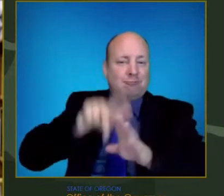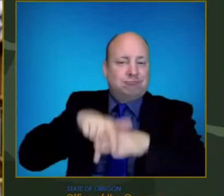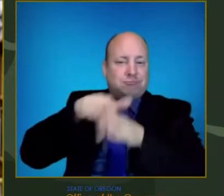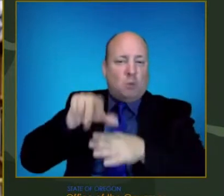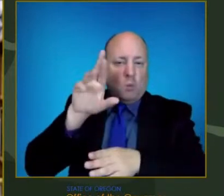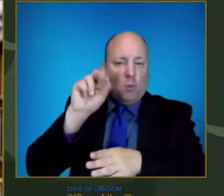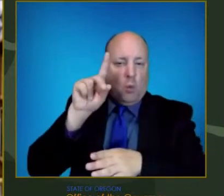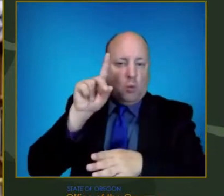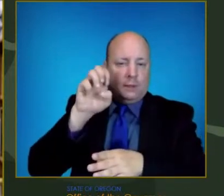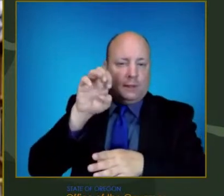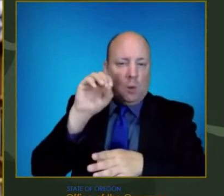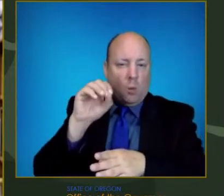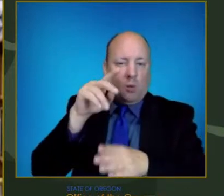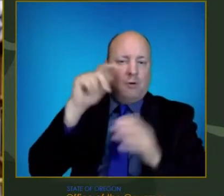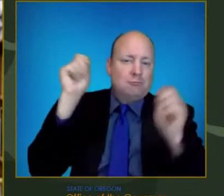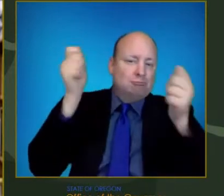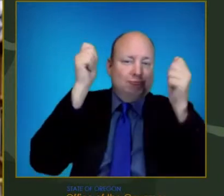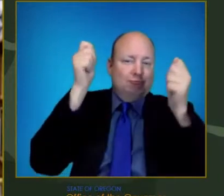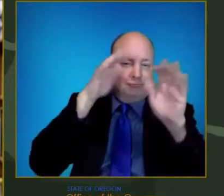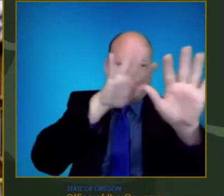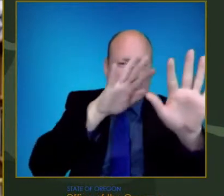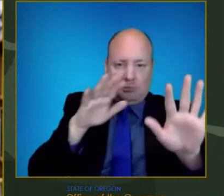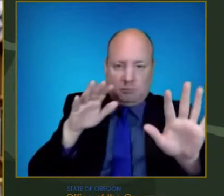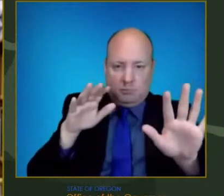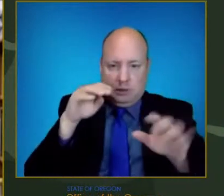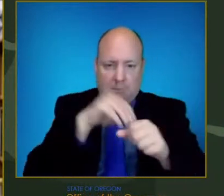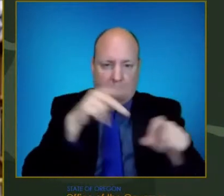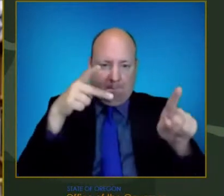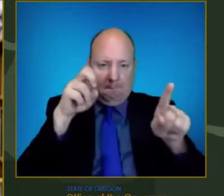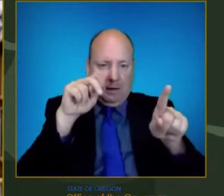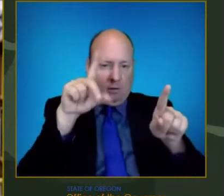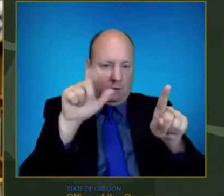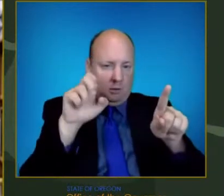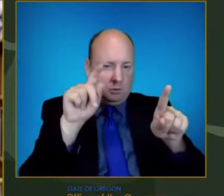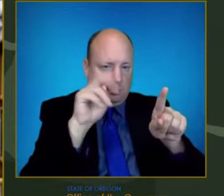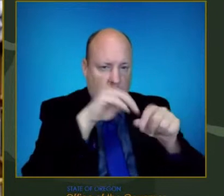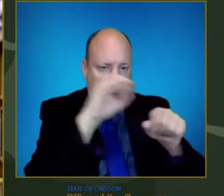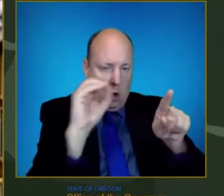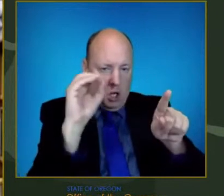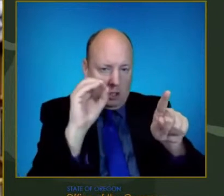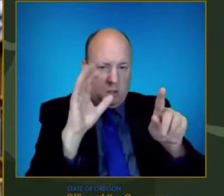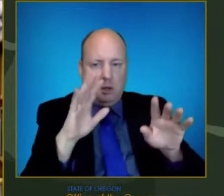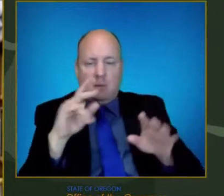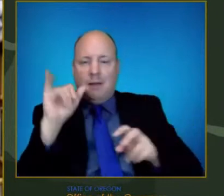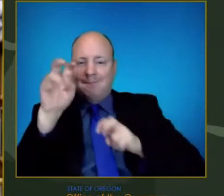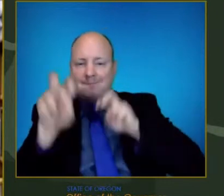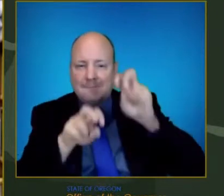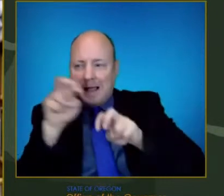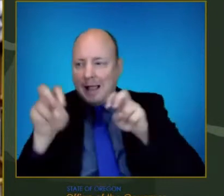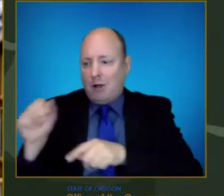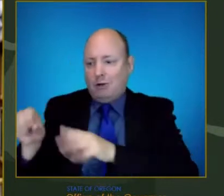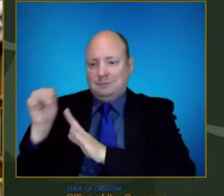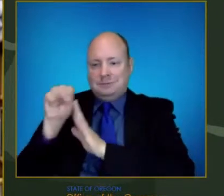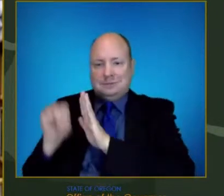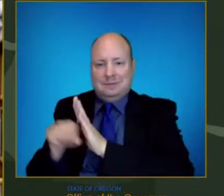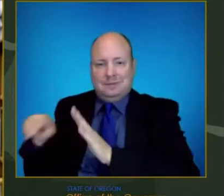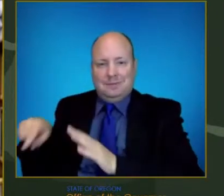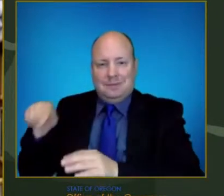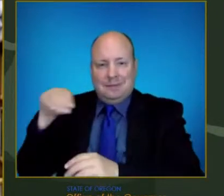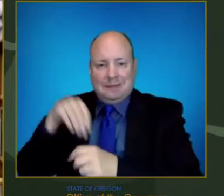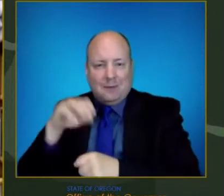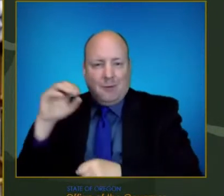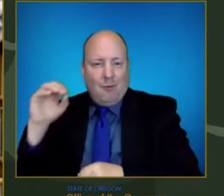football games? There's many, many of those going on despite ODE and the governor's request a few weeks ago asking people to refrain